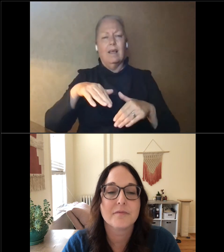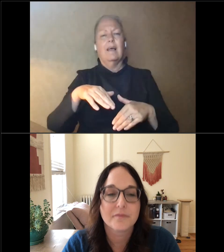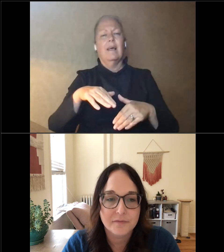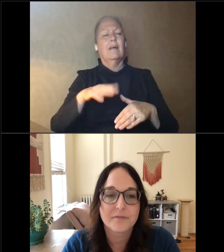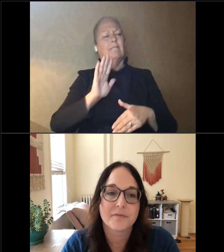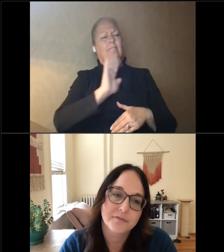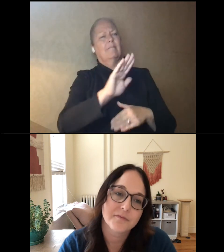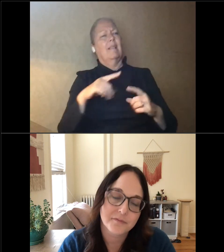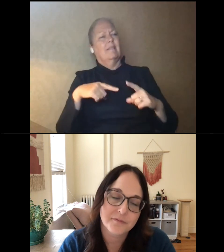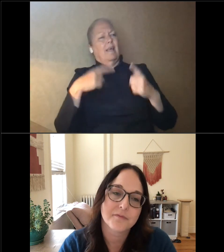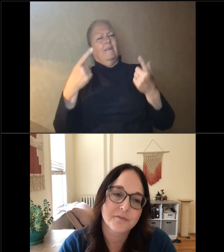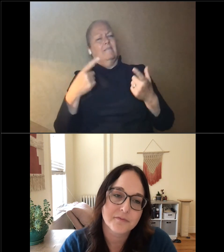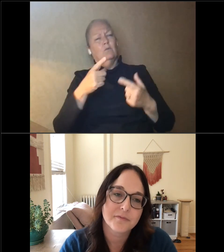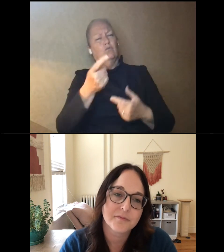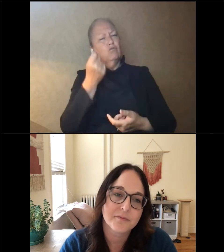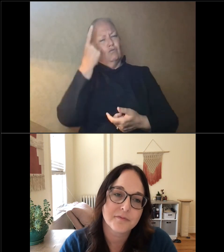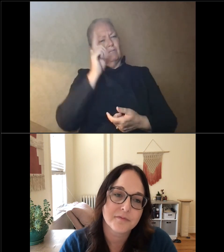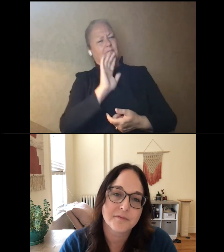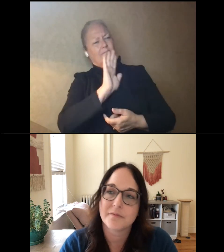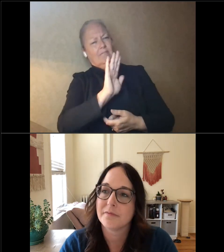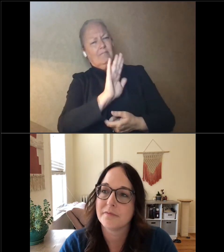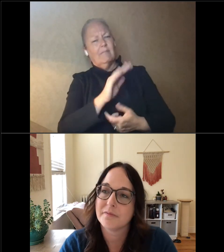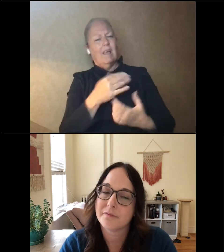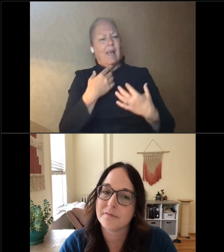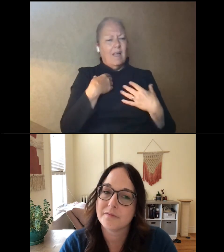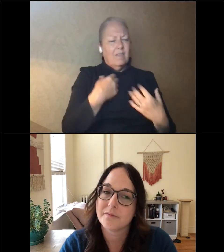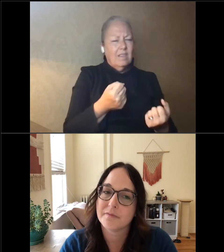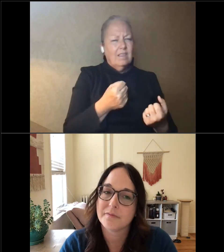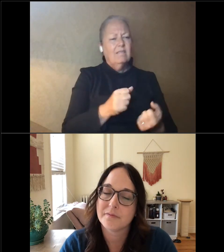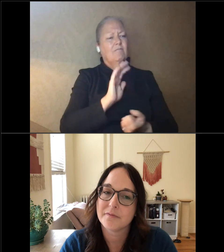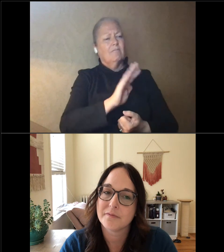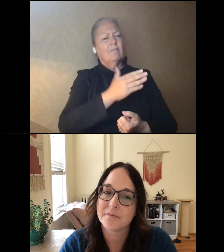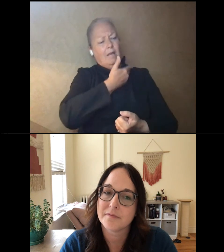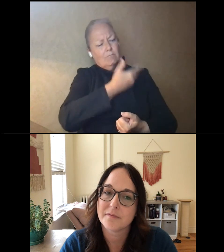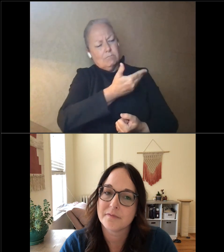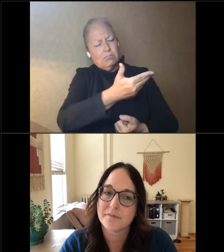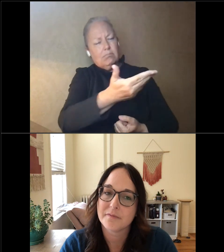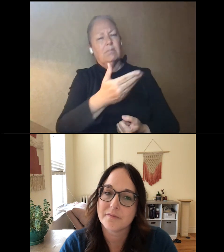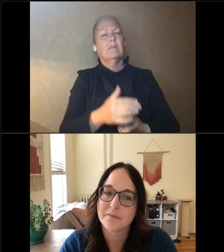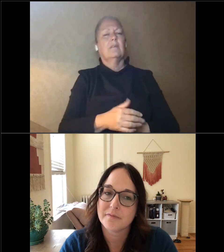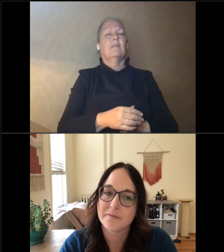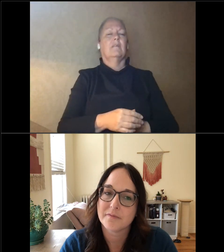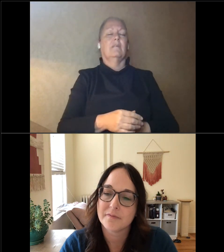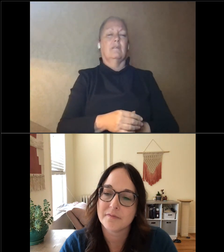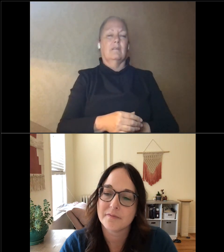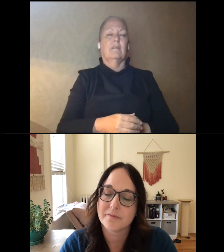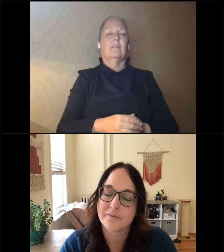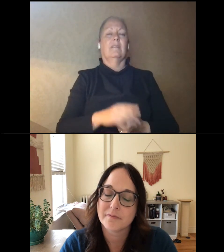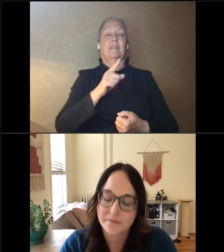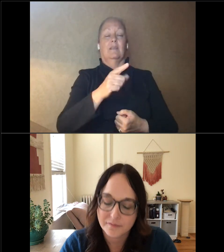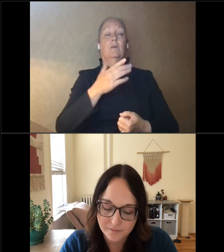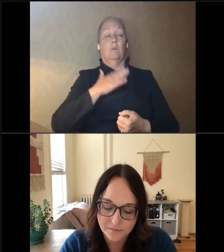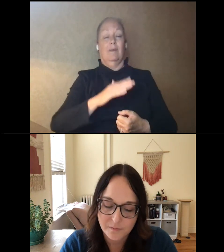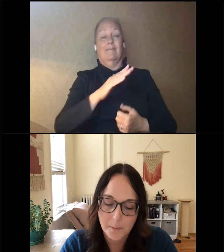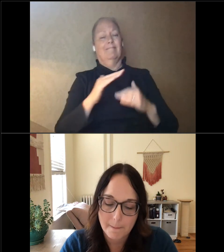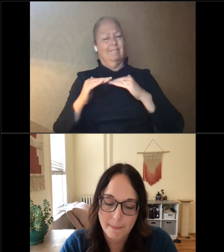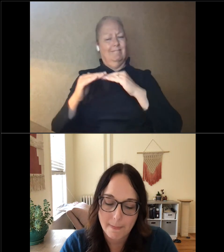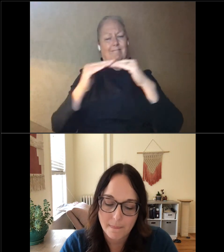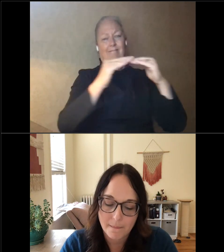to understand how health conditions play out in their day-to-day life. The vision of rehabilitation is equity, whereby everyone who